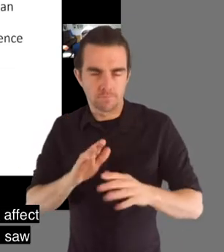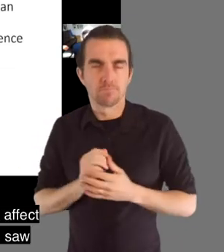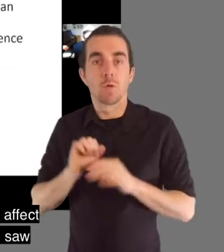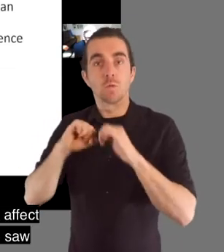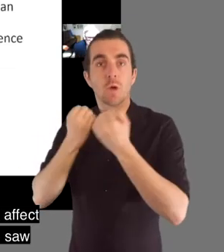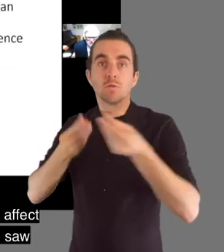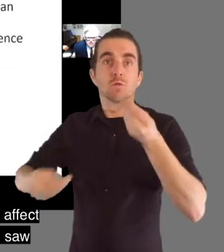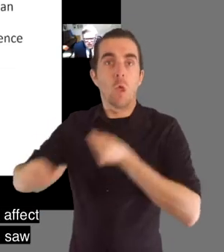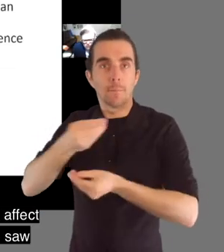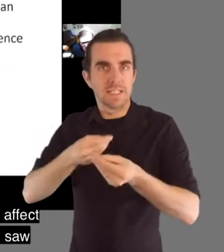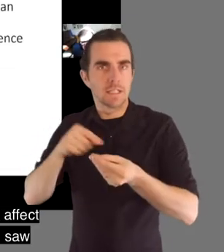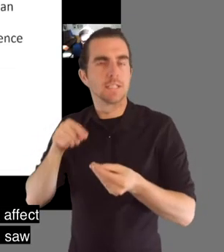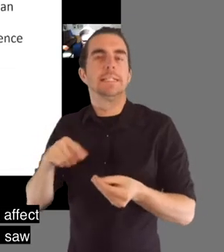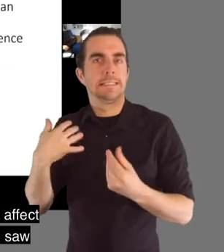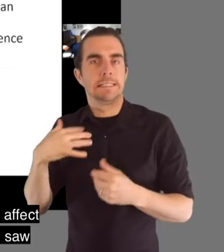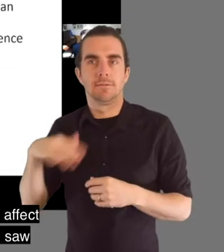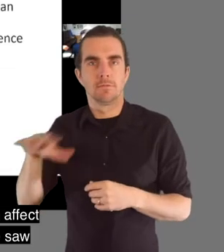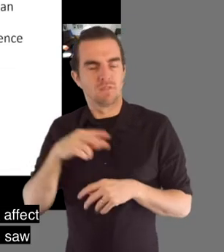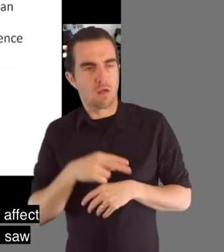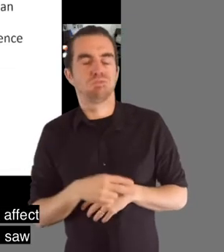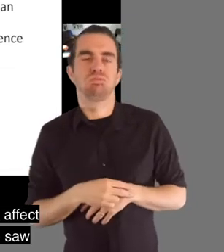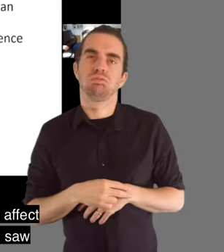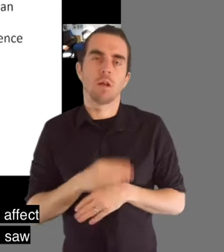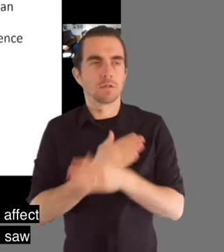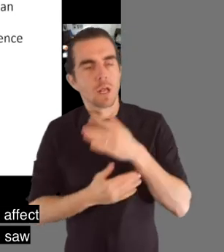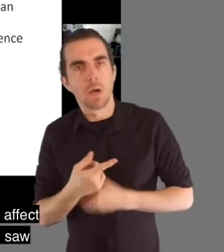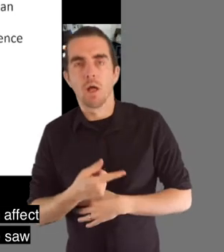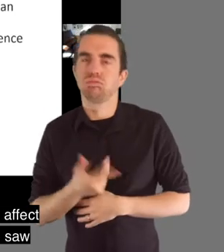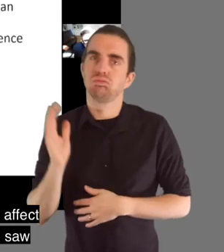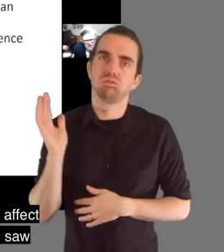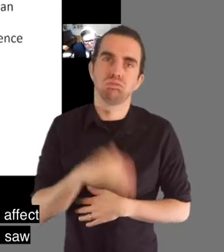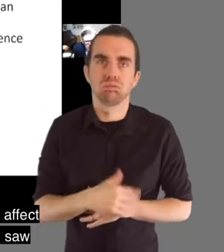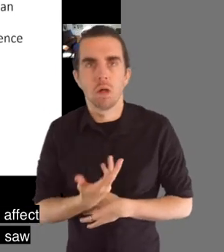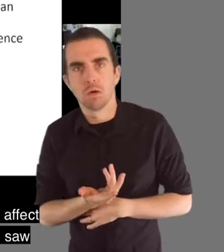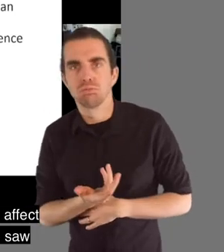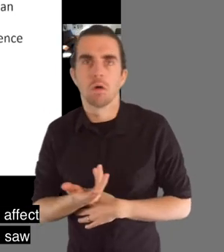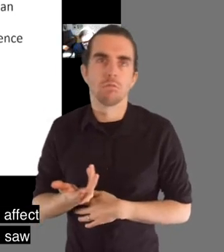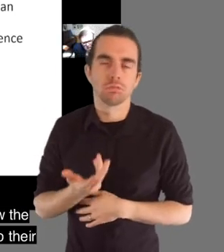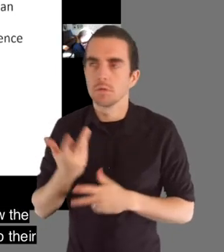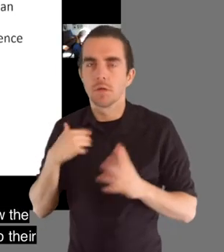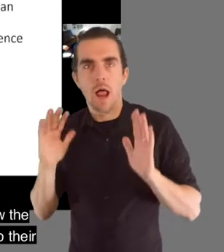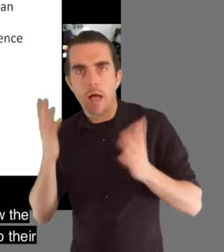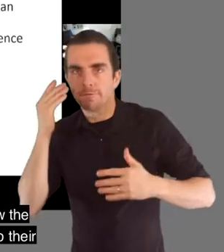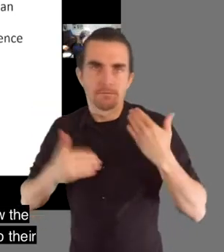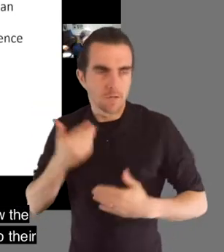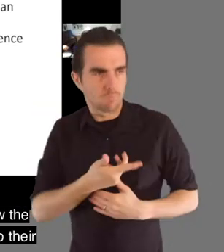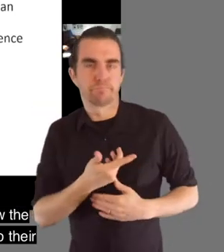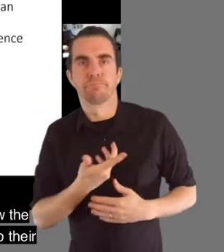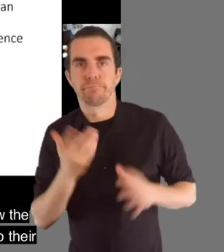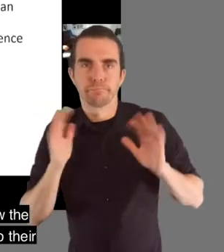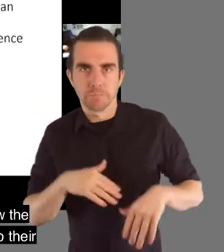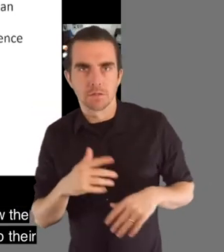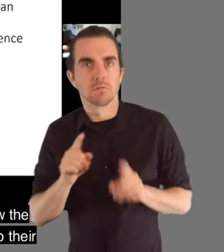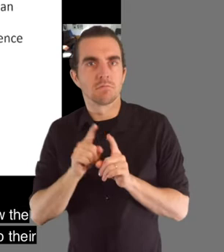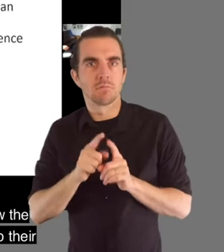detail. Socioeconomic status can affect attitudes towards disability, and we saw that in the unit on